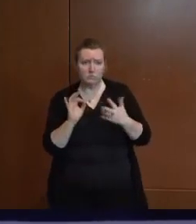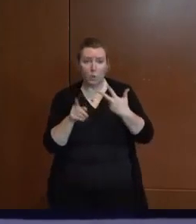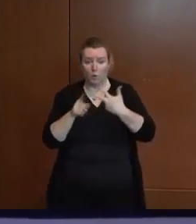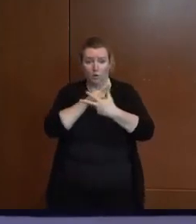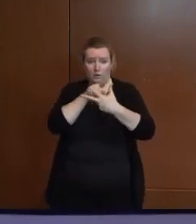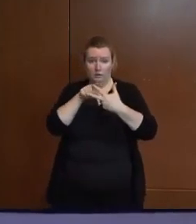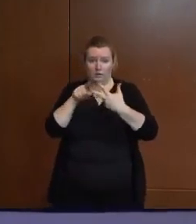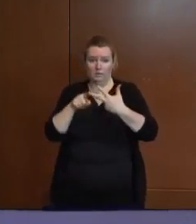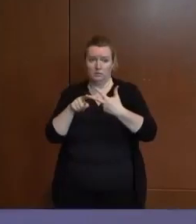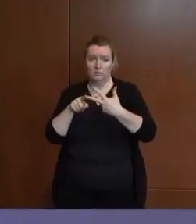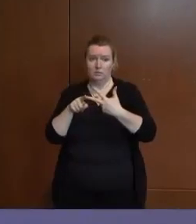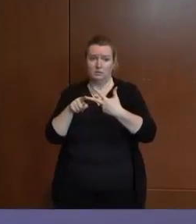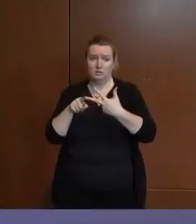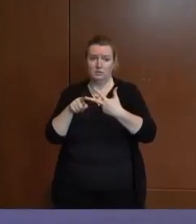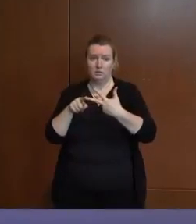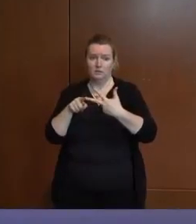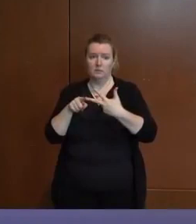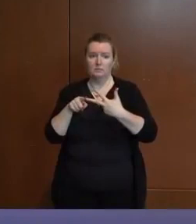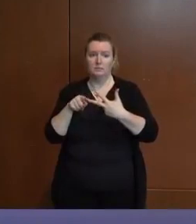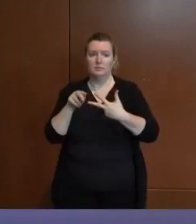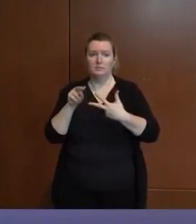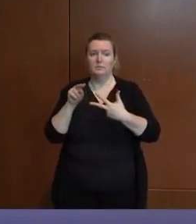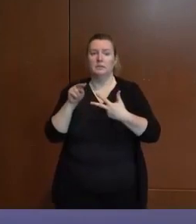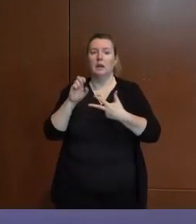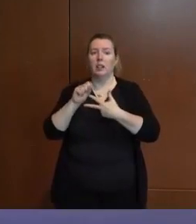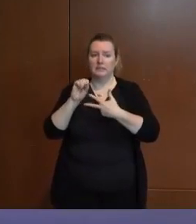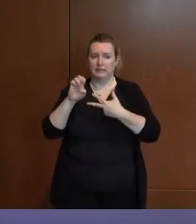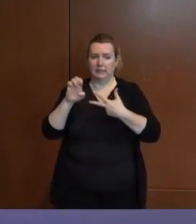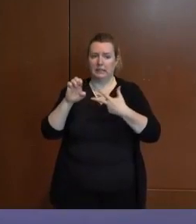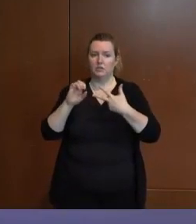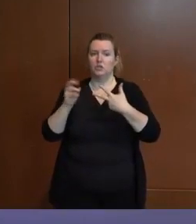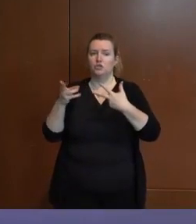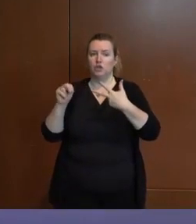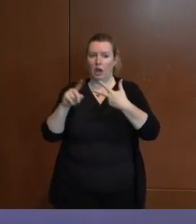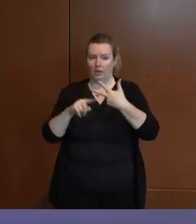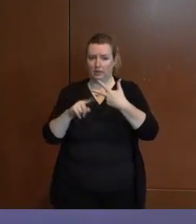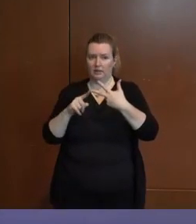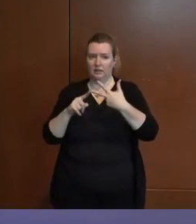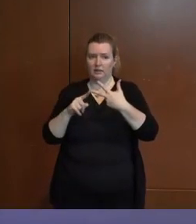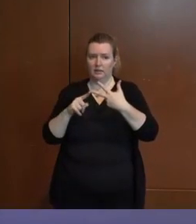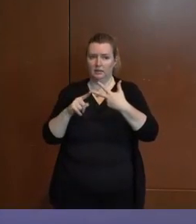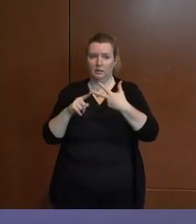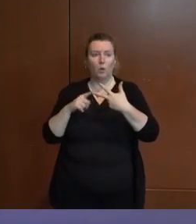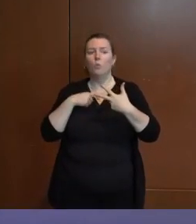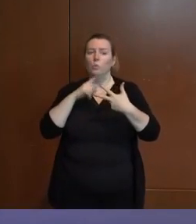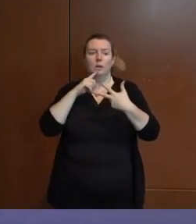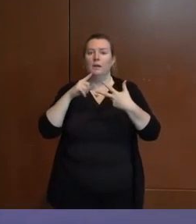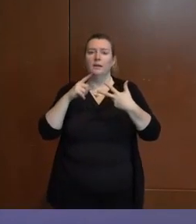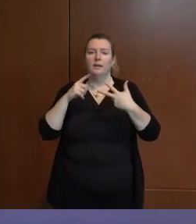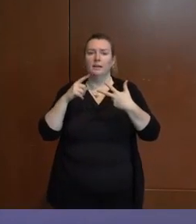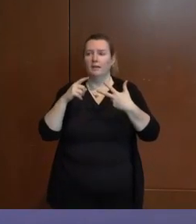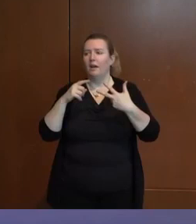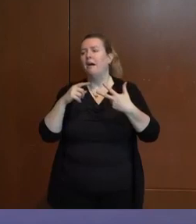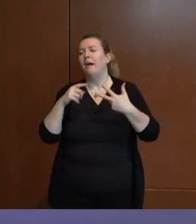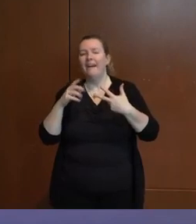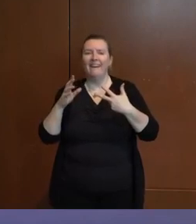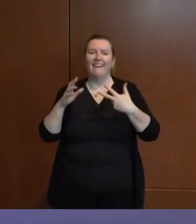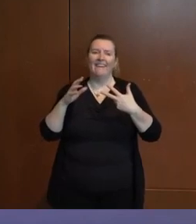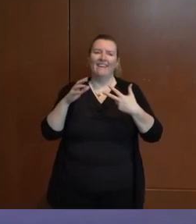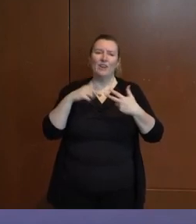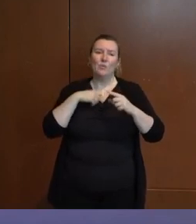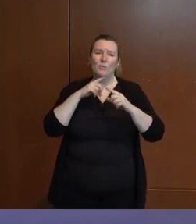So I'll apologize like I did before because I have an obscene amount of questions again. But I'll start. Do you have a timeline for